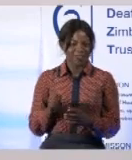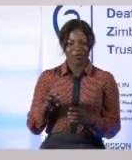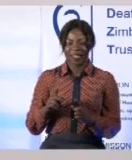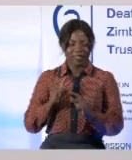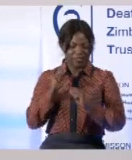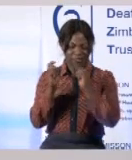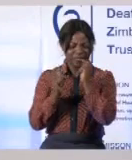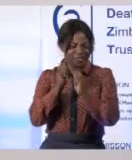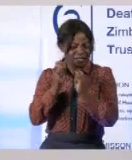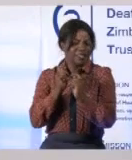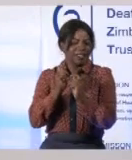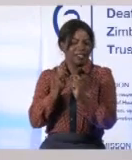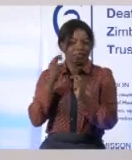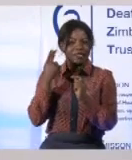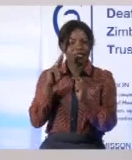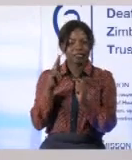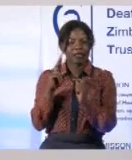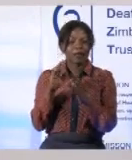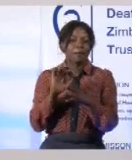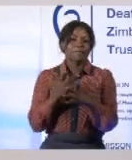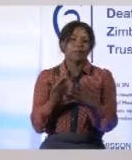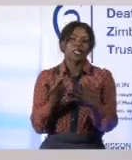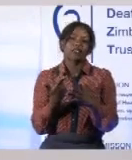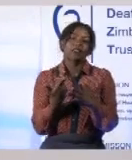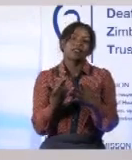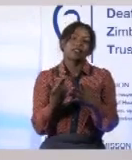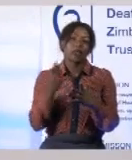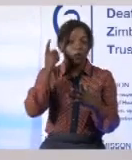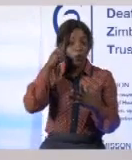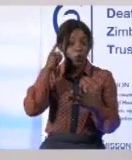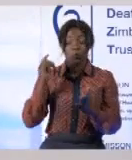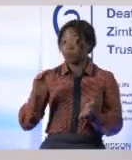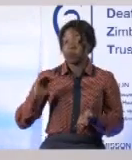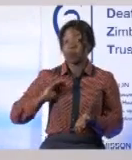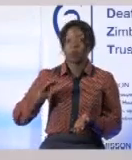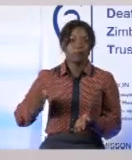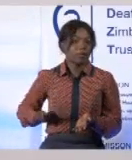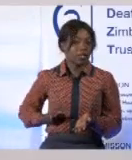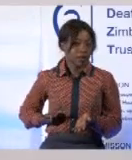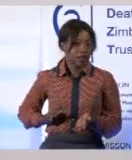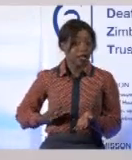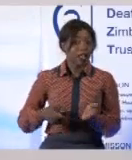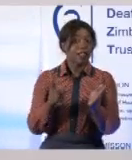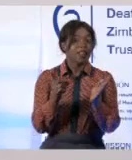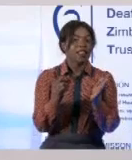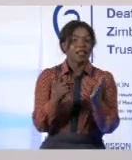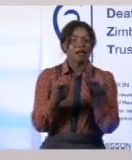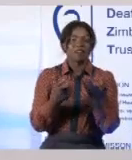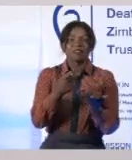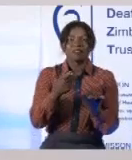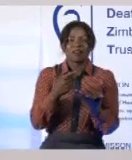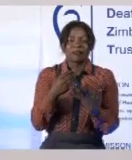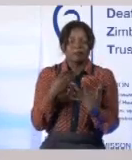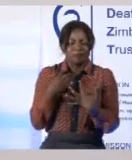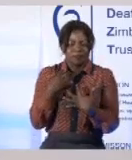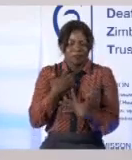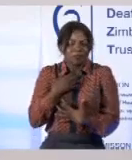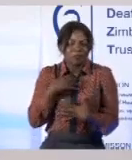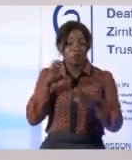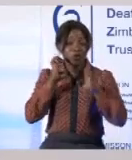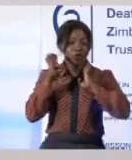I'm trying to understand this because I know that females, for example, are very emotional beings and they